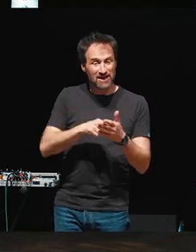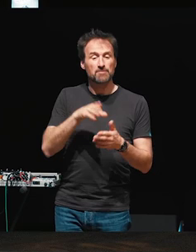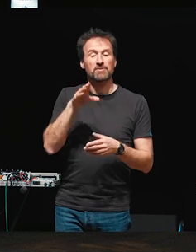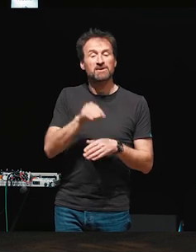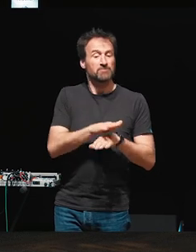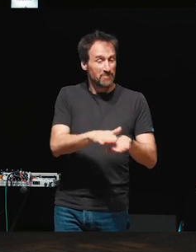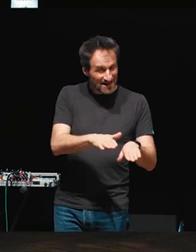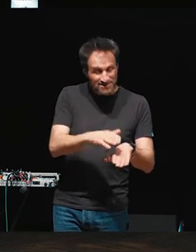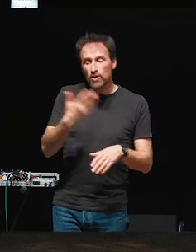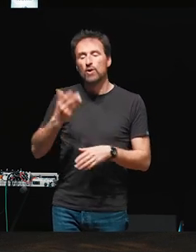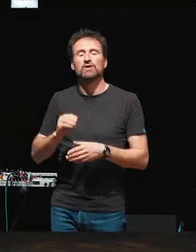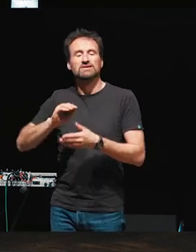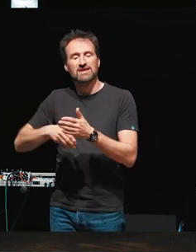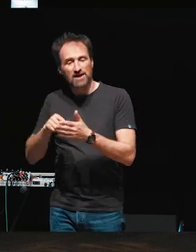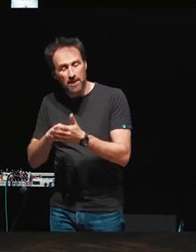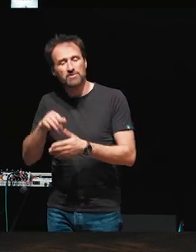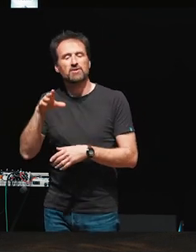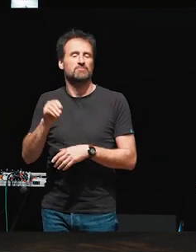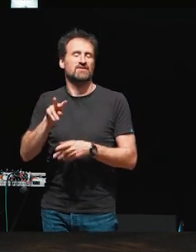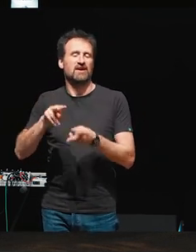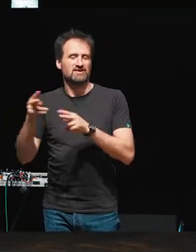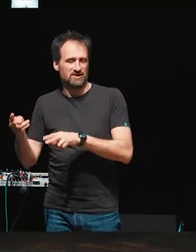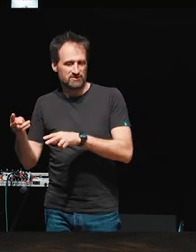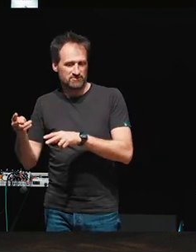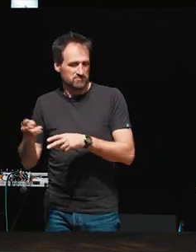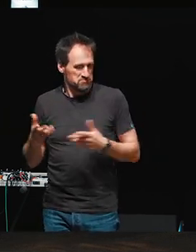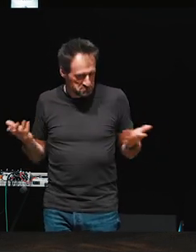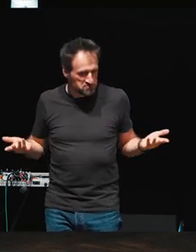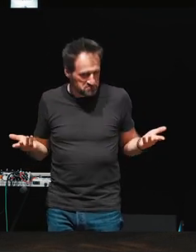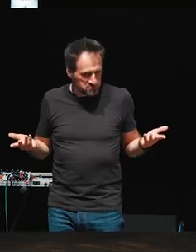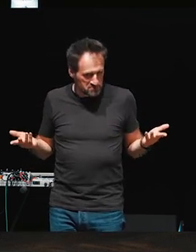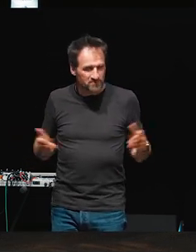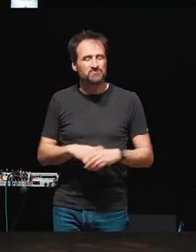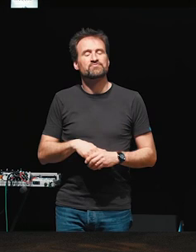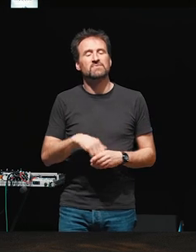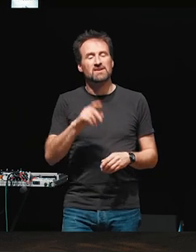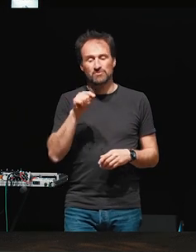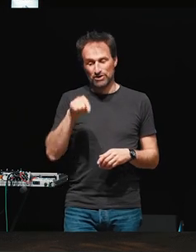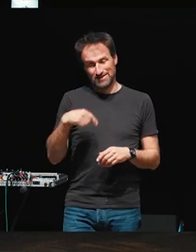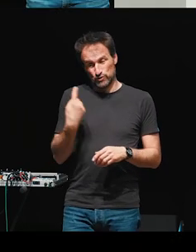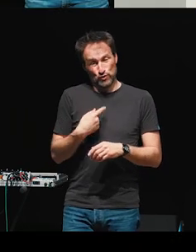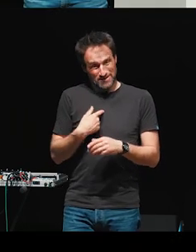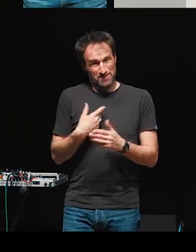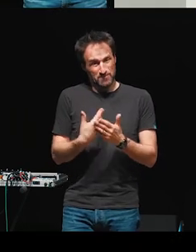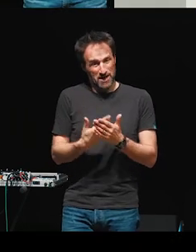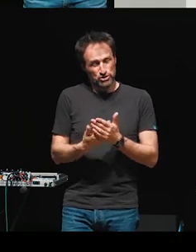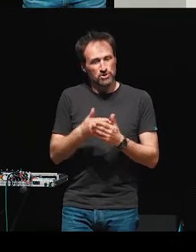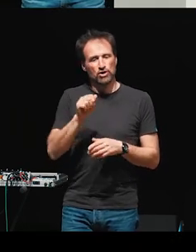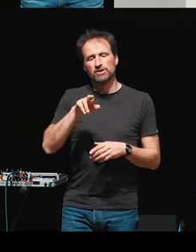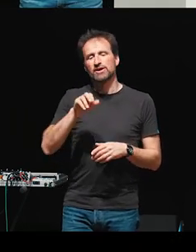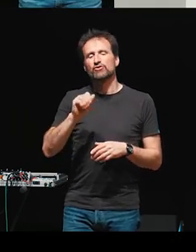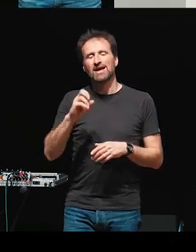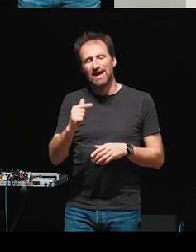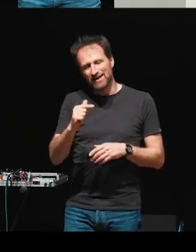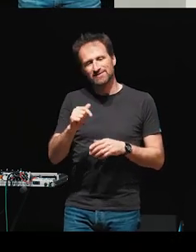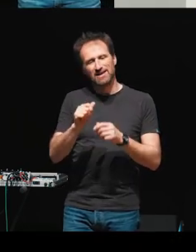up in variant. So it could be either ways, and the tracking happens in the background. So to give an example, it could be a React applications where you store it in the